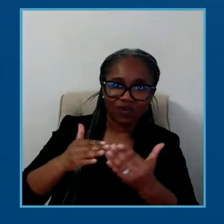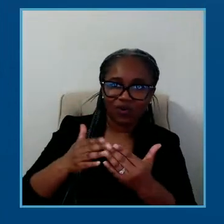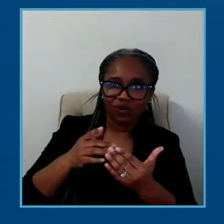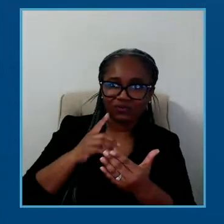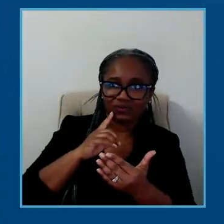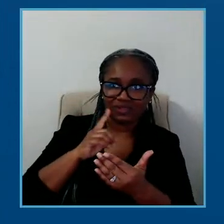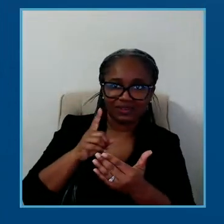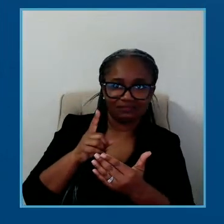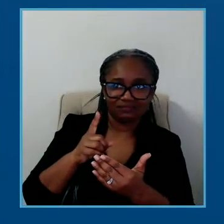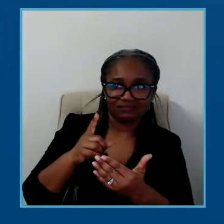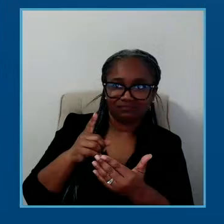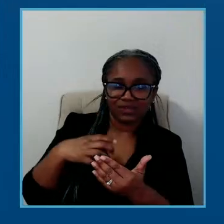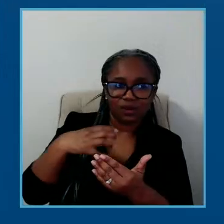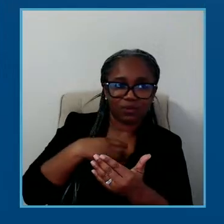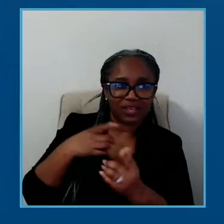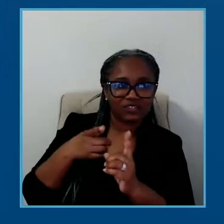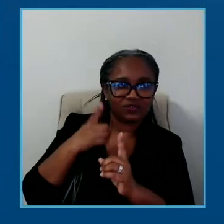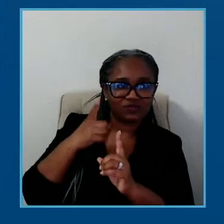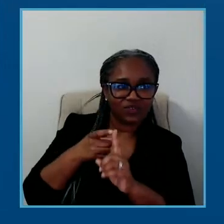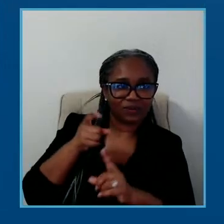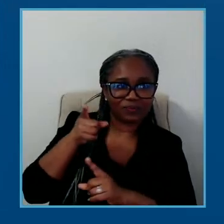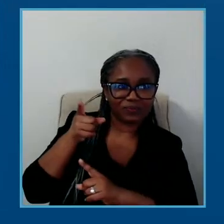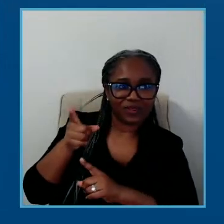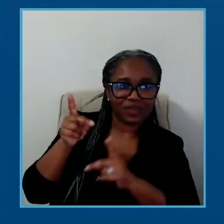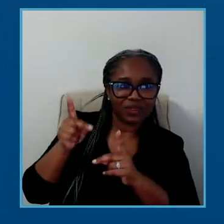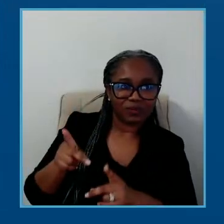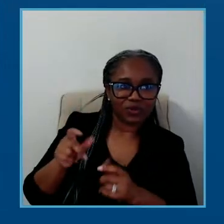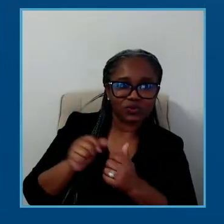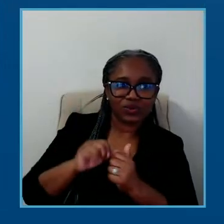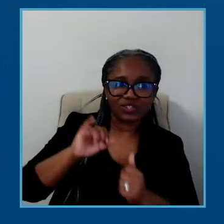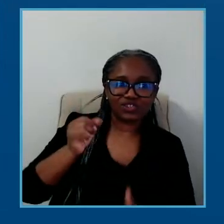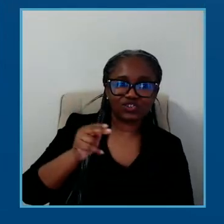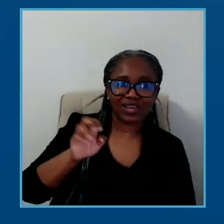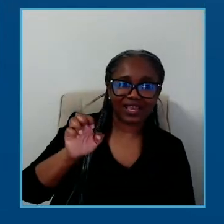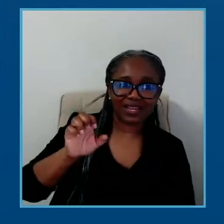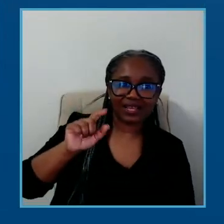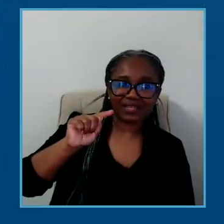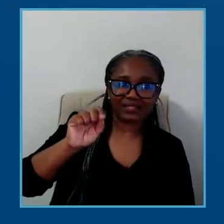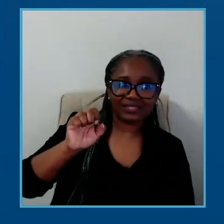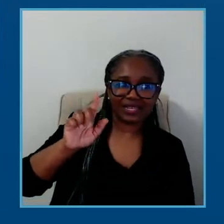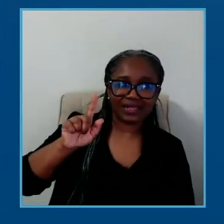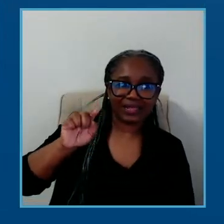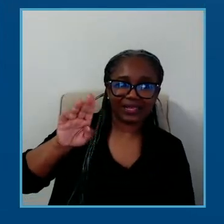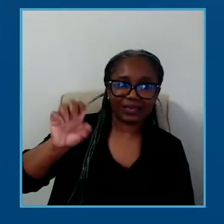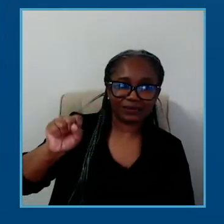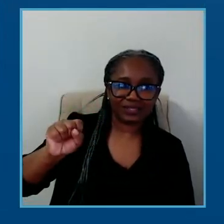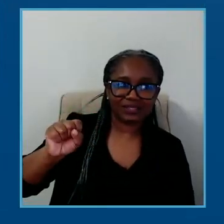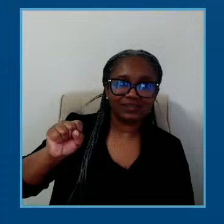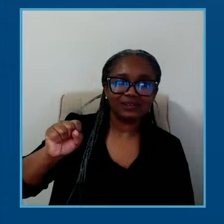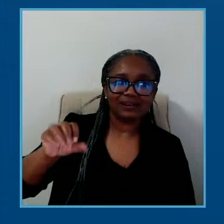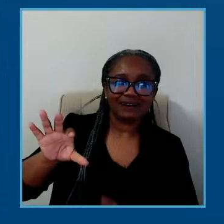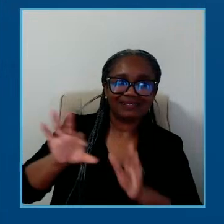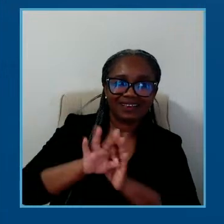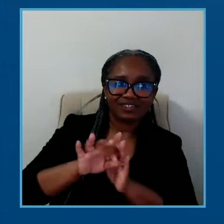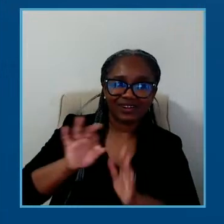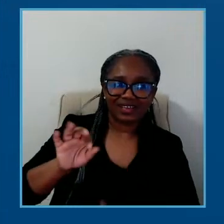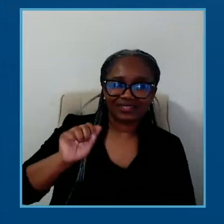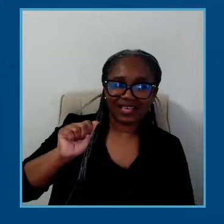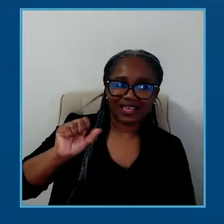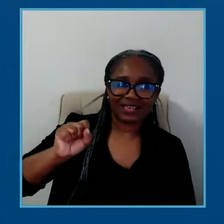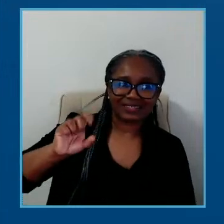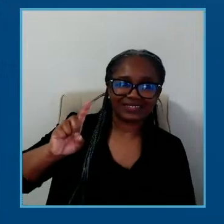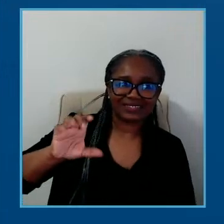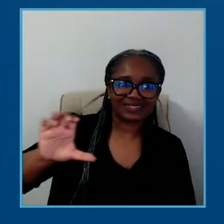now elect 2 men to the last 2 vice chair positions or violate our own rules on gender parity.